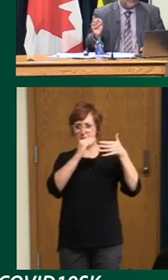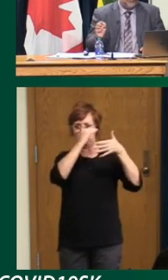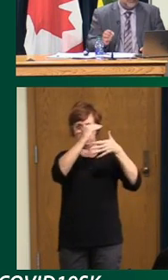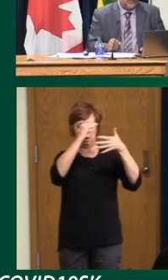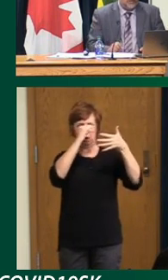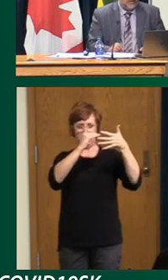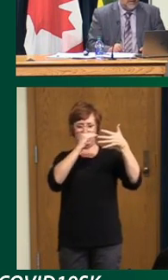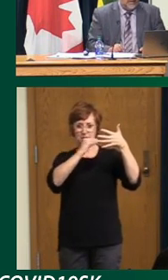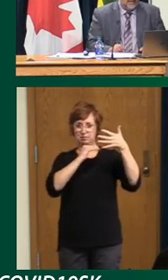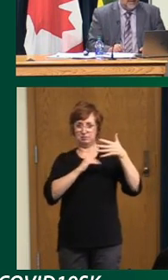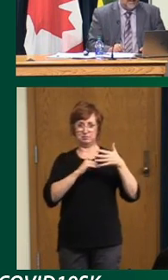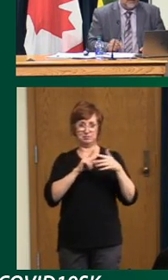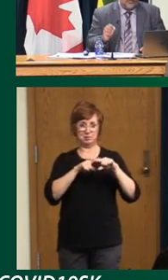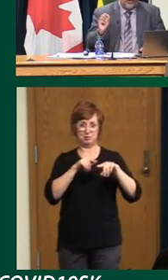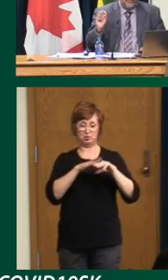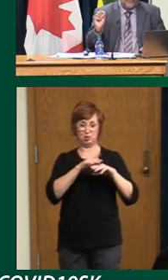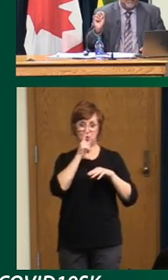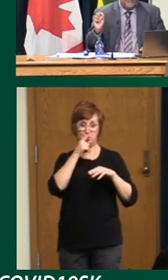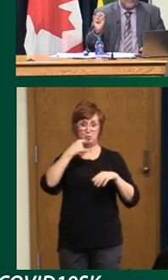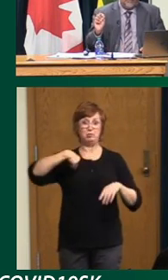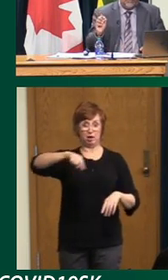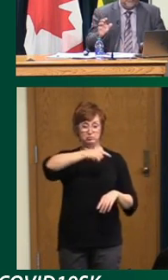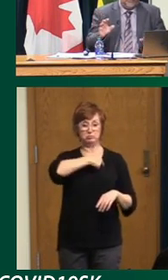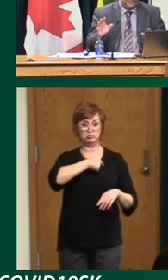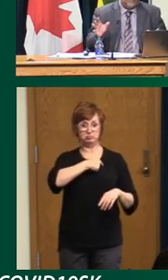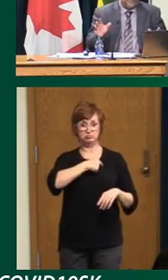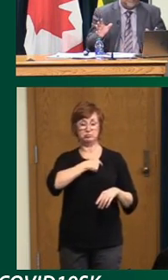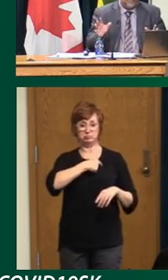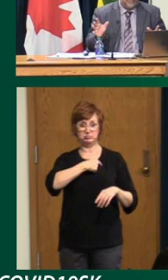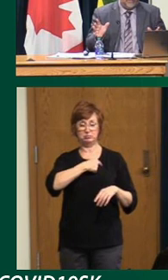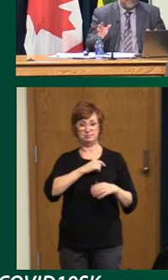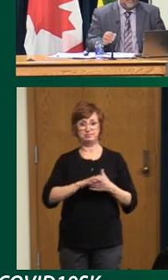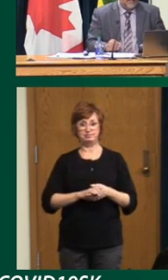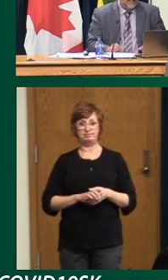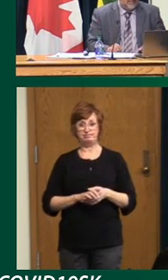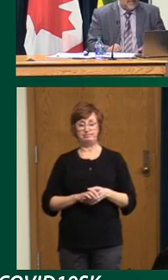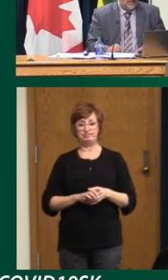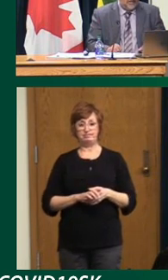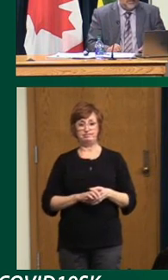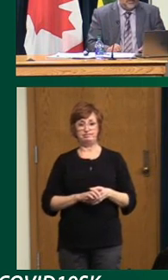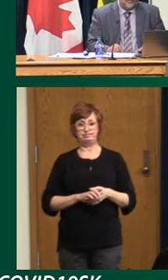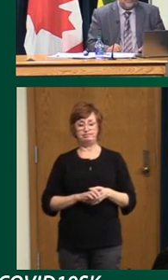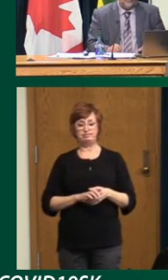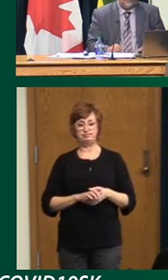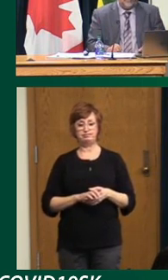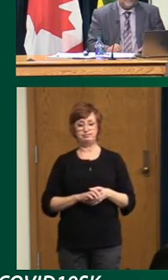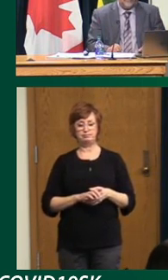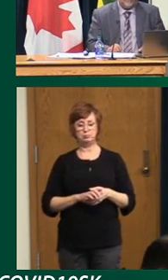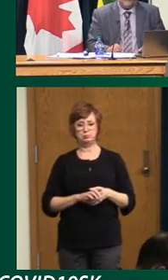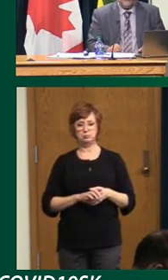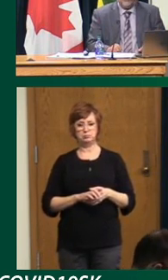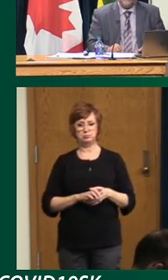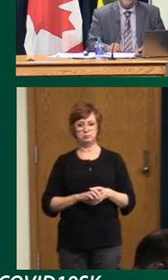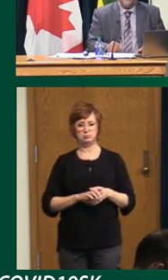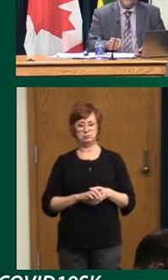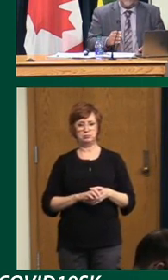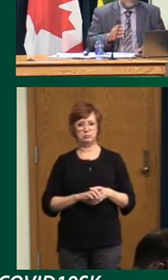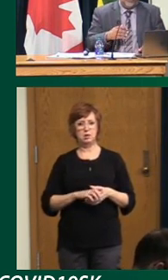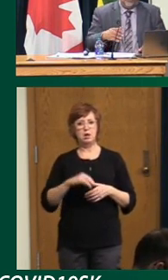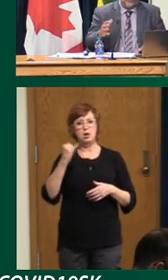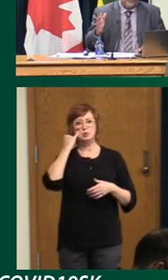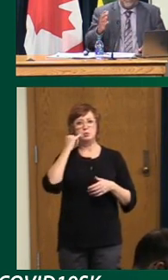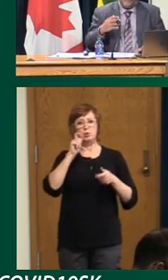us contributes to, and small changes, like if we did nothing and stayed at, for example, personal gatherings of